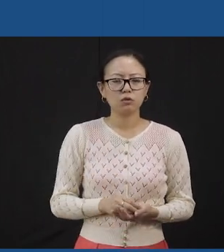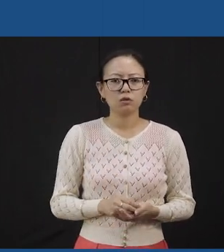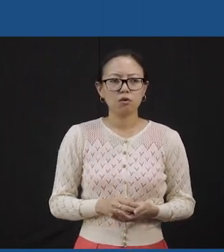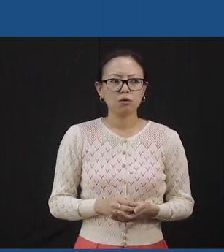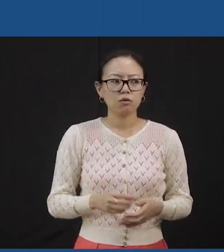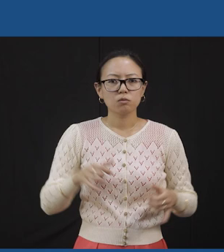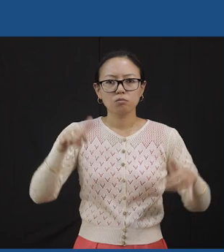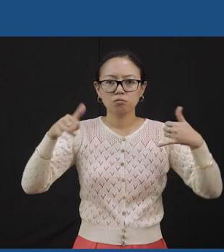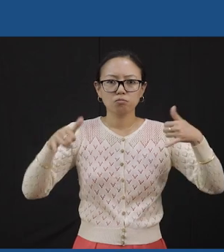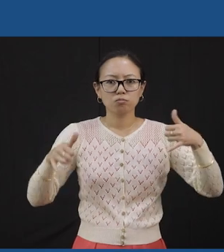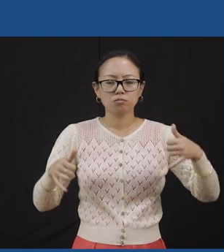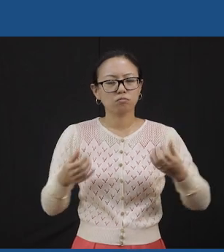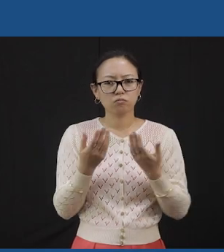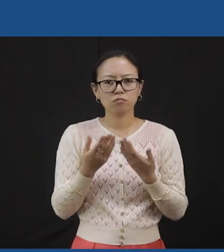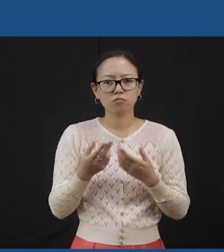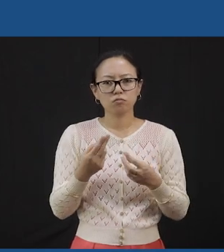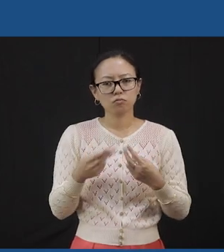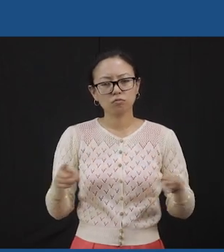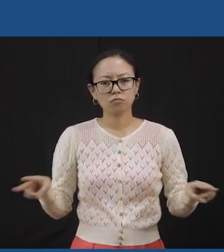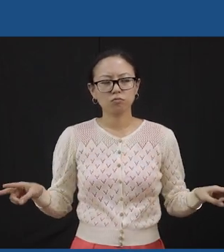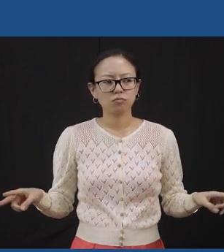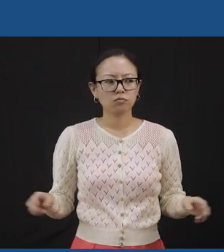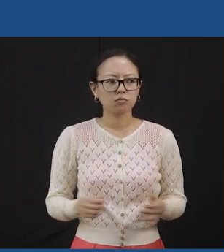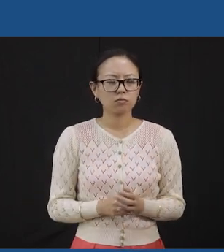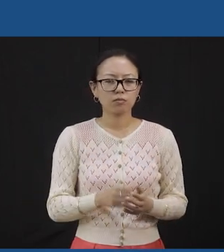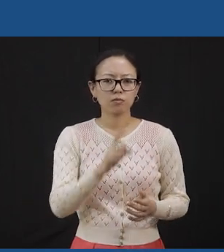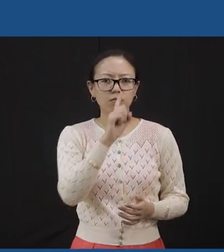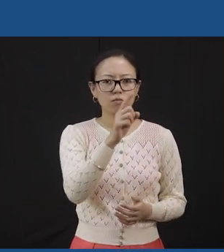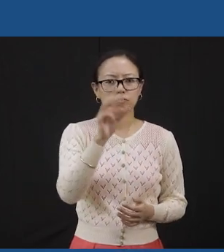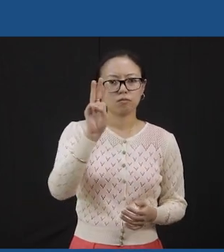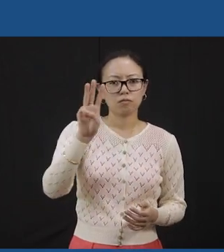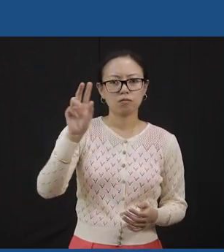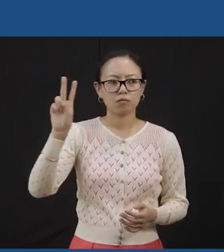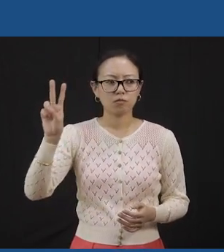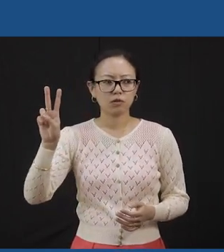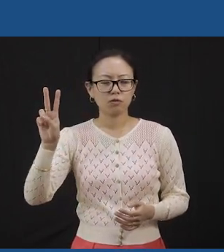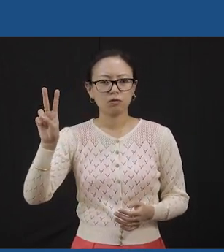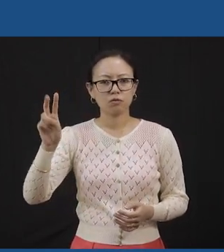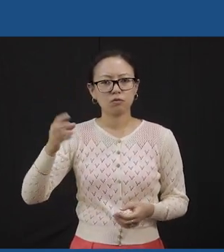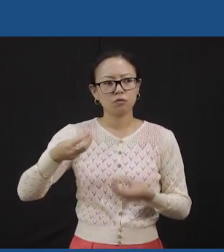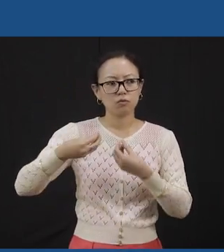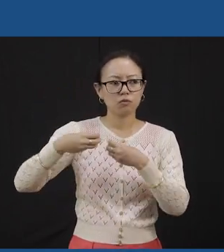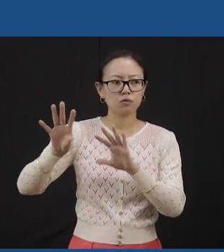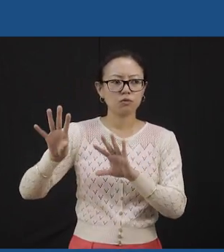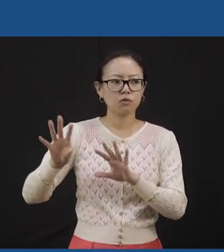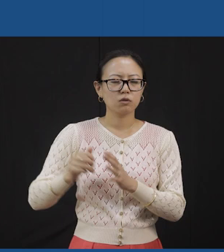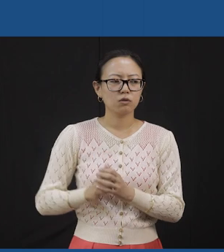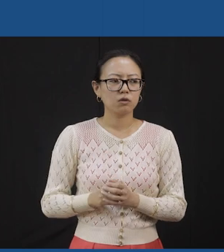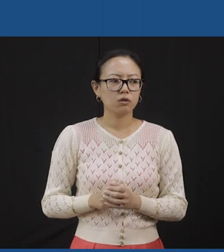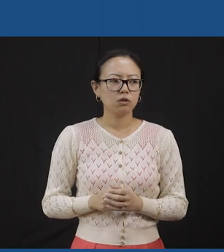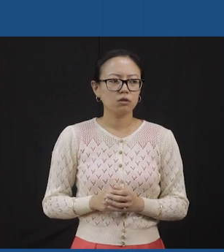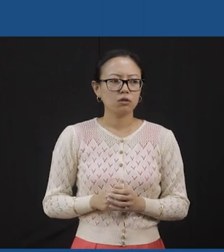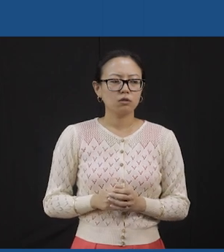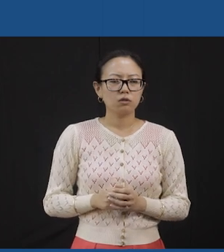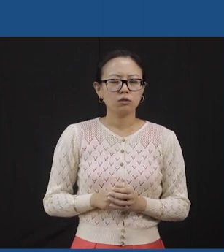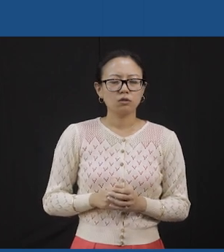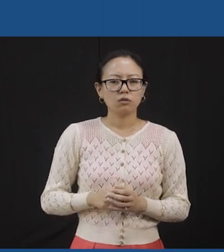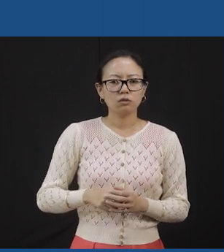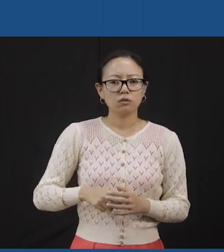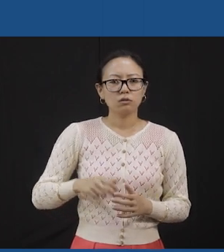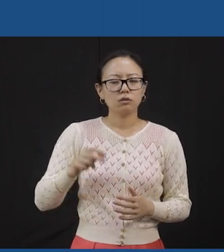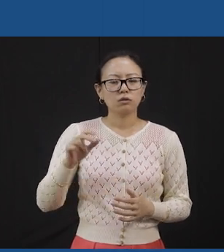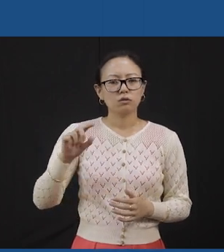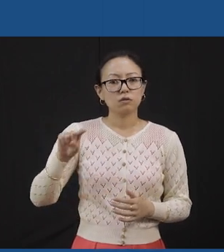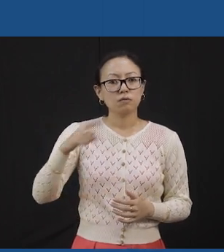On the second day, he sold 47 more. How many did he sell on the second day? So